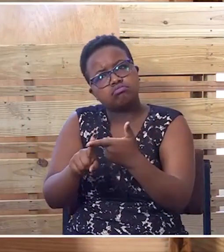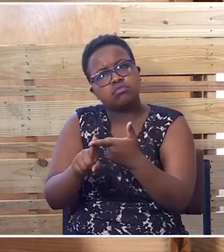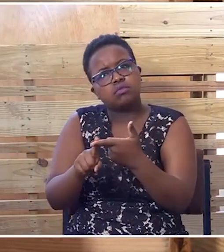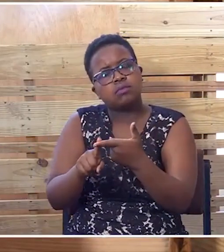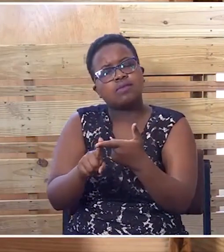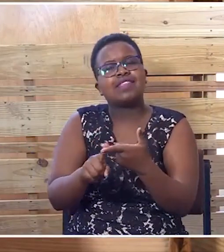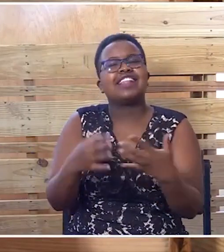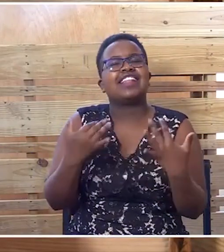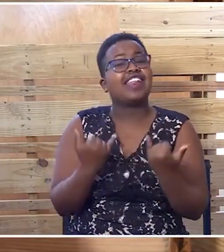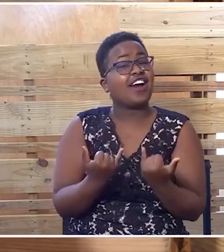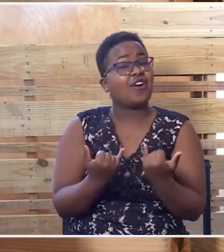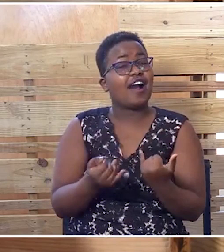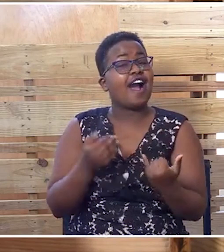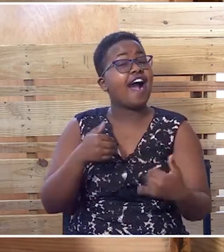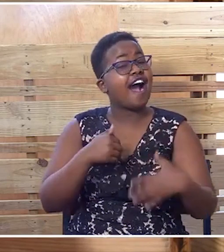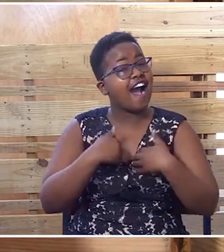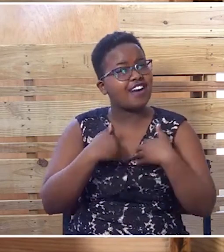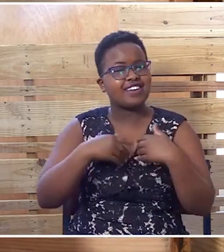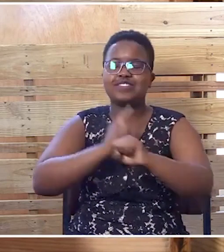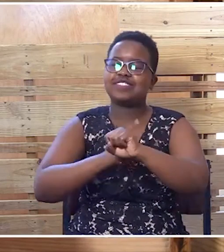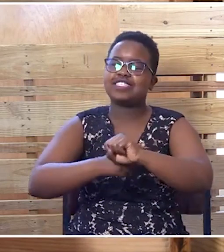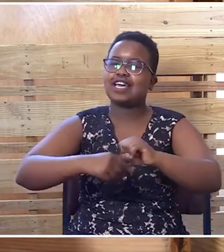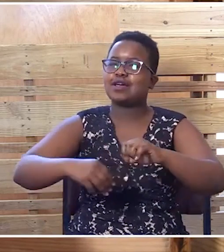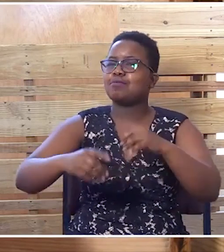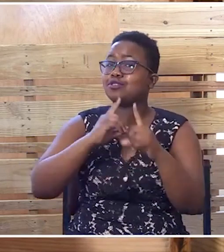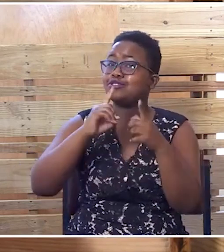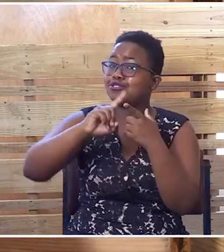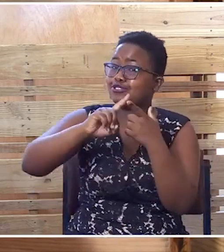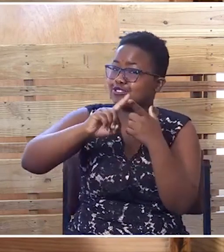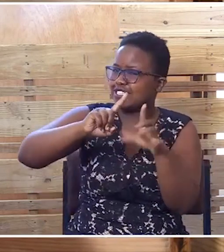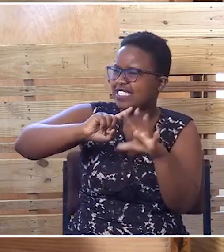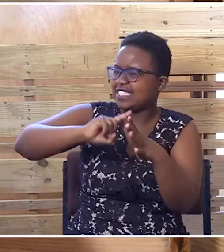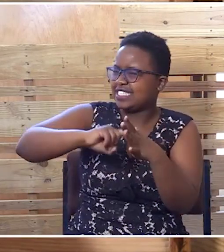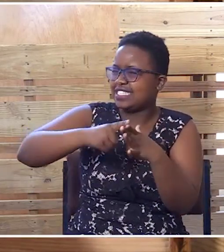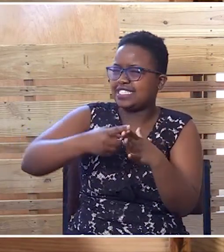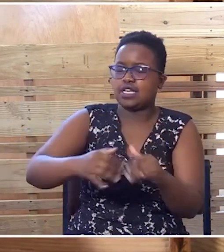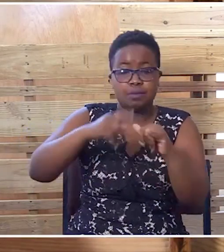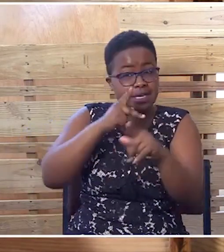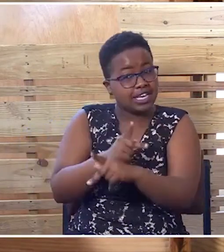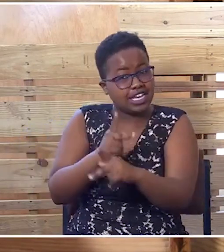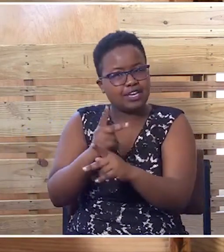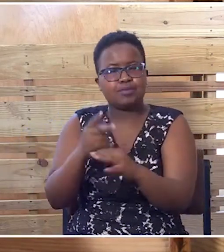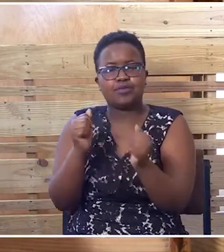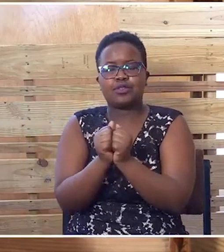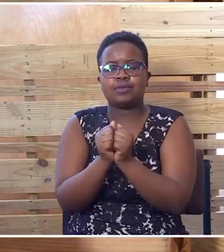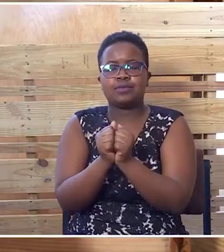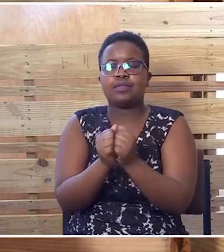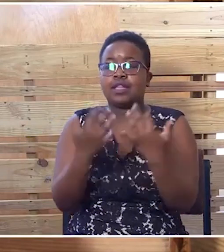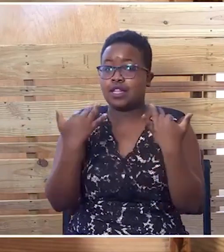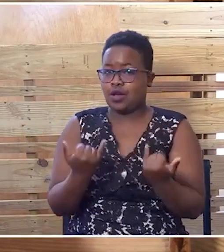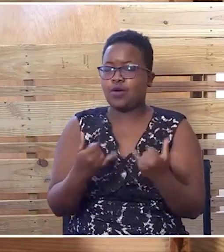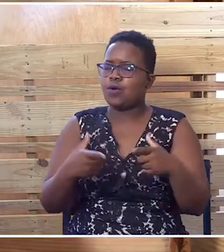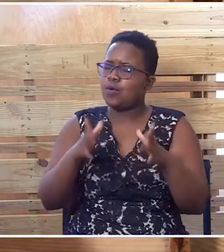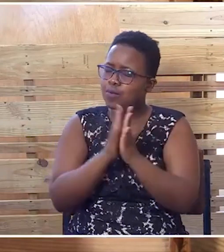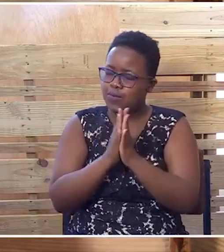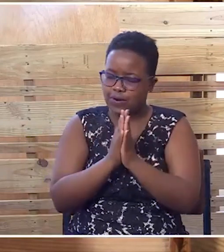spend with you. And even before we begin today's lesson, I want us to take some time and pray together.